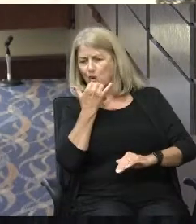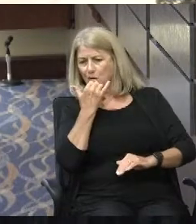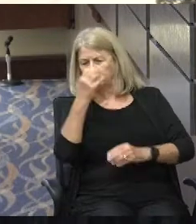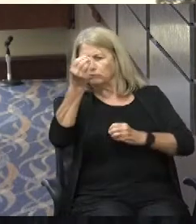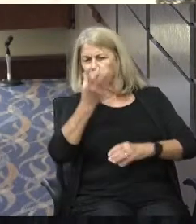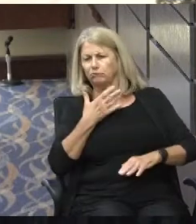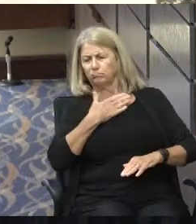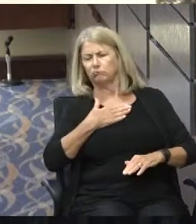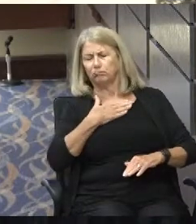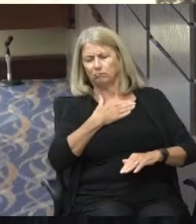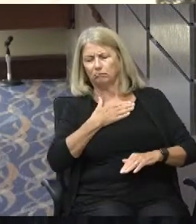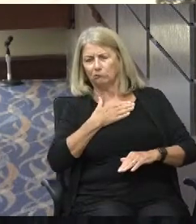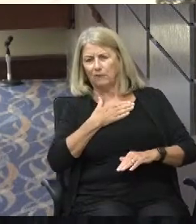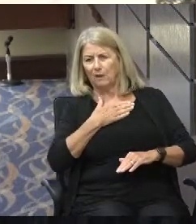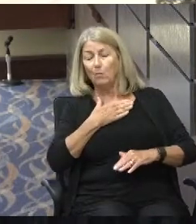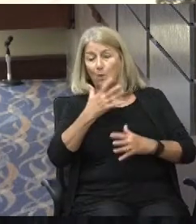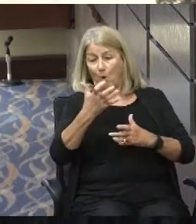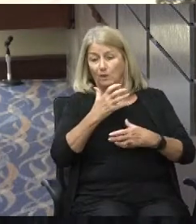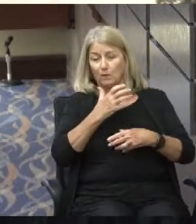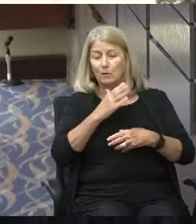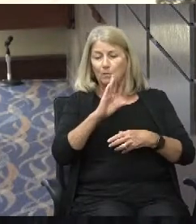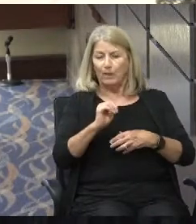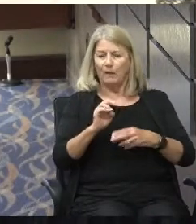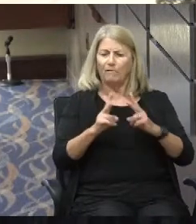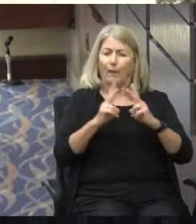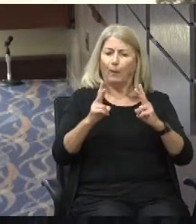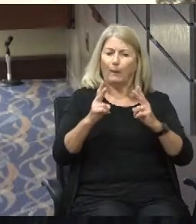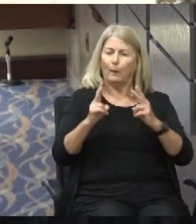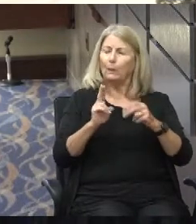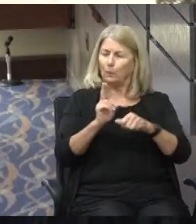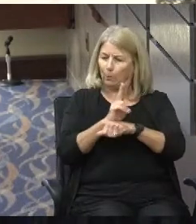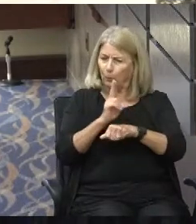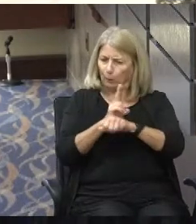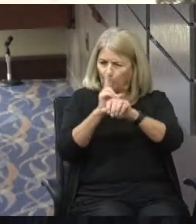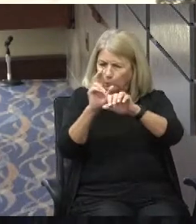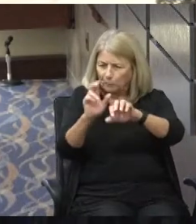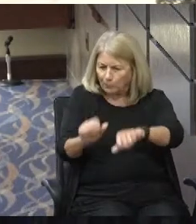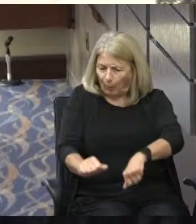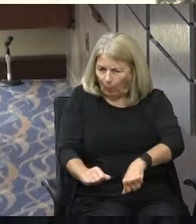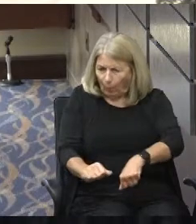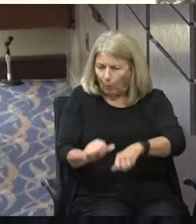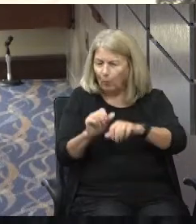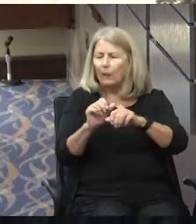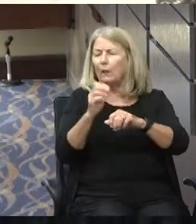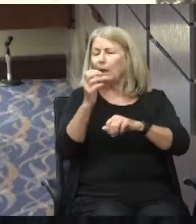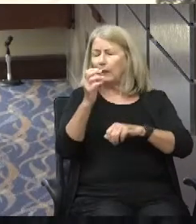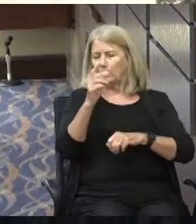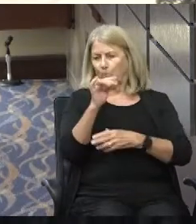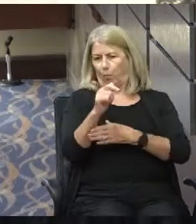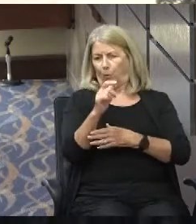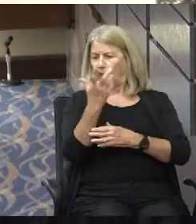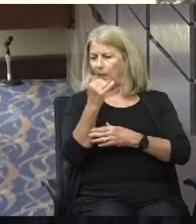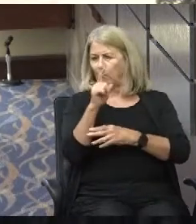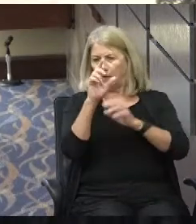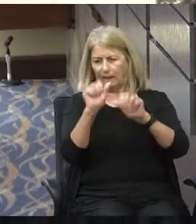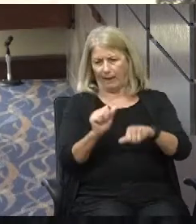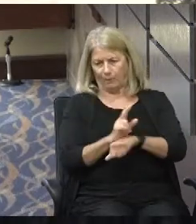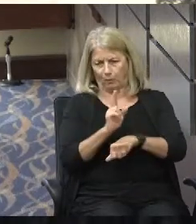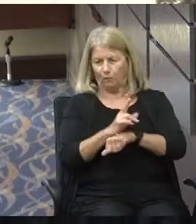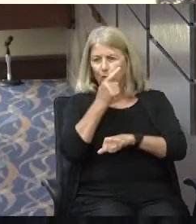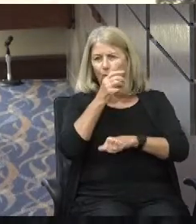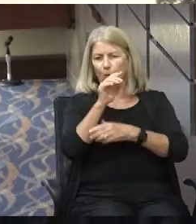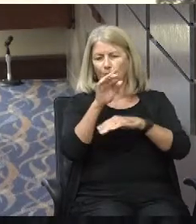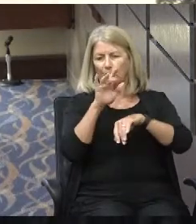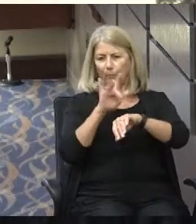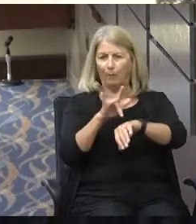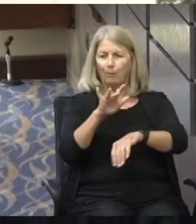Okay. We want this to be a very usable, useful tool for anybody who's going out to our website. And so if there's instances where something doesn't seem